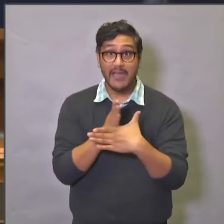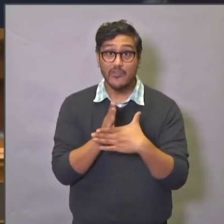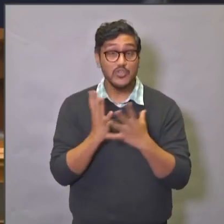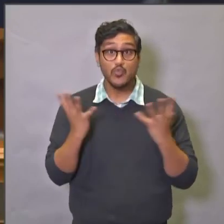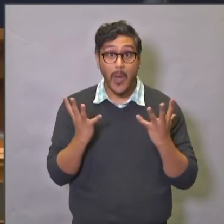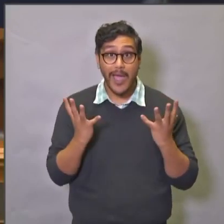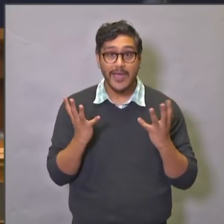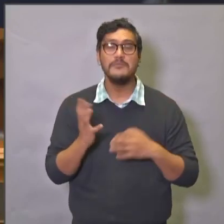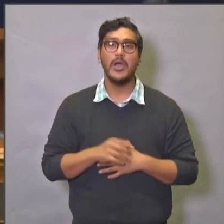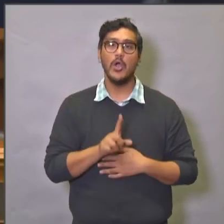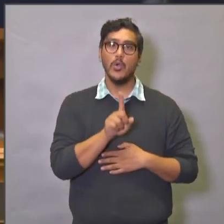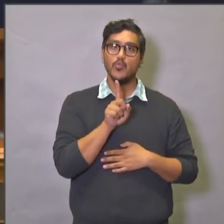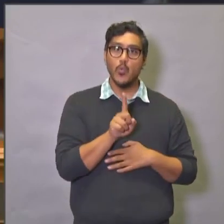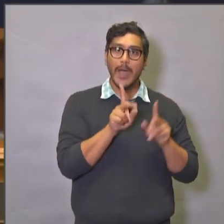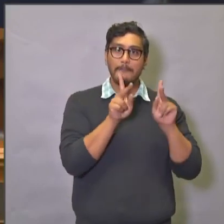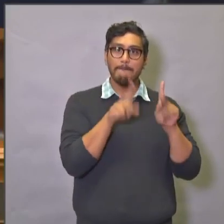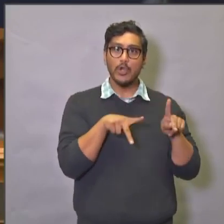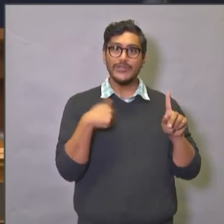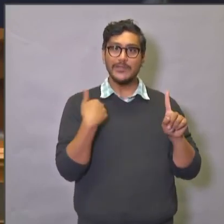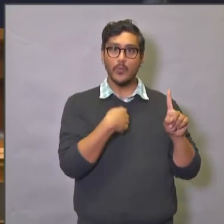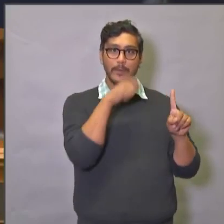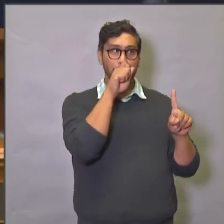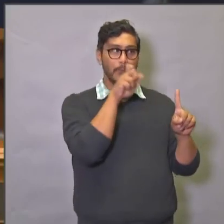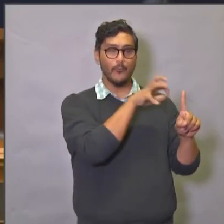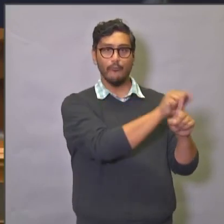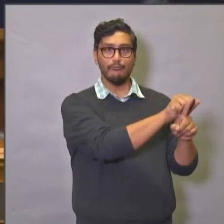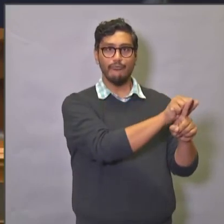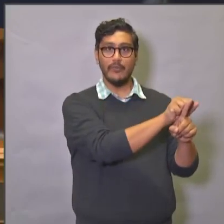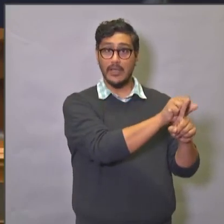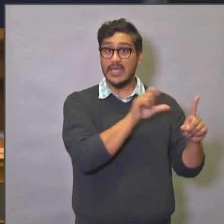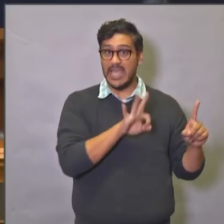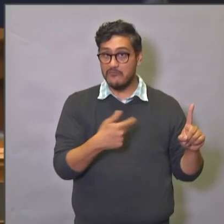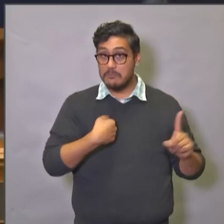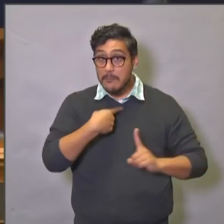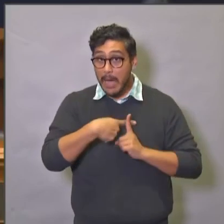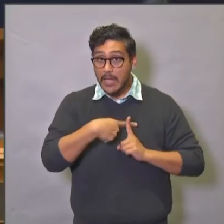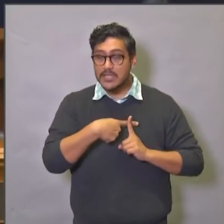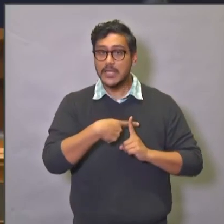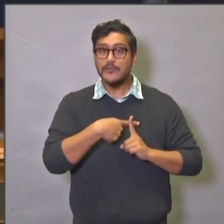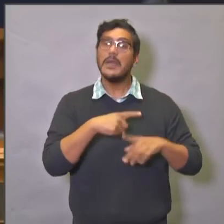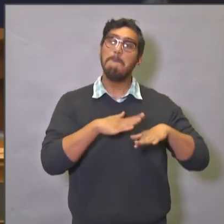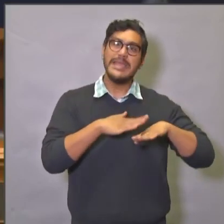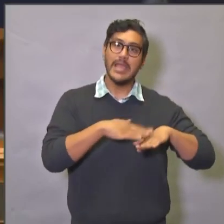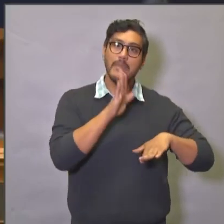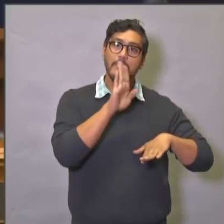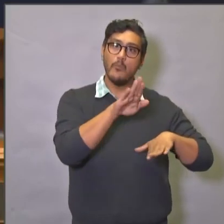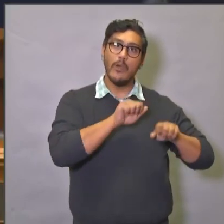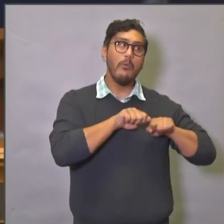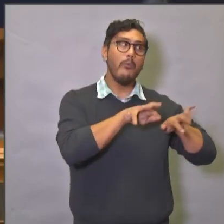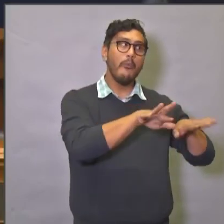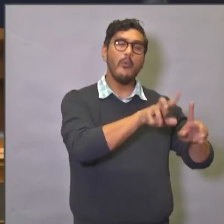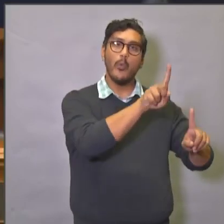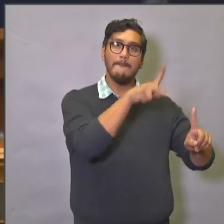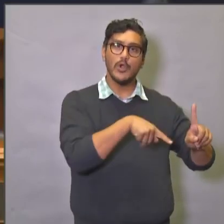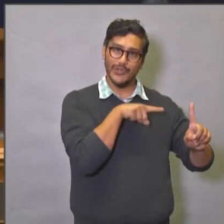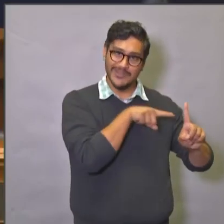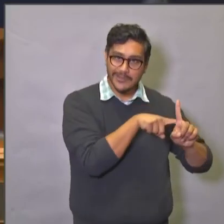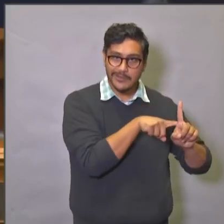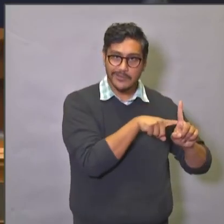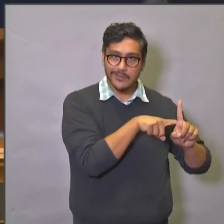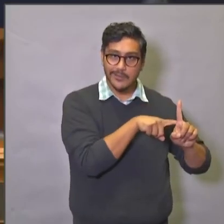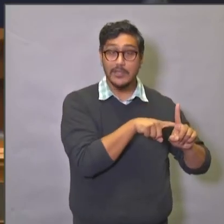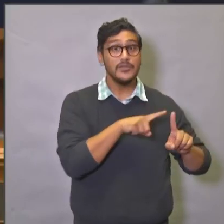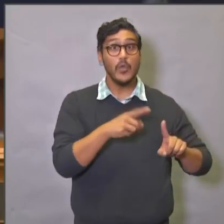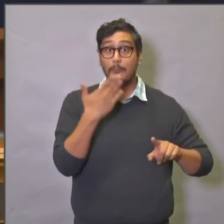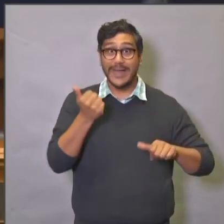other person if we're a person who's positive for COVID-19. And the best place for us to be is to get that